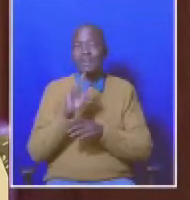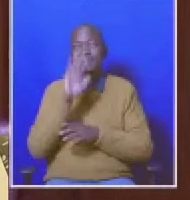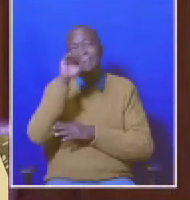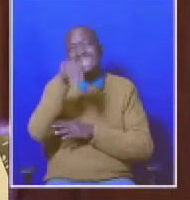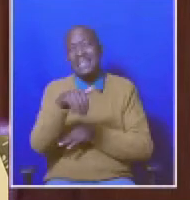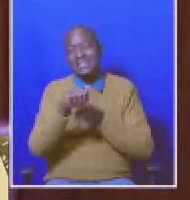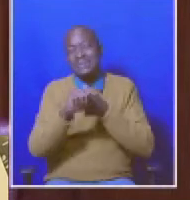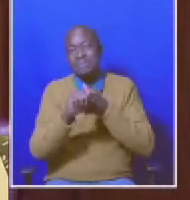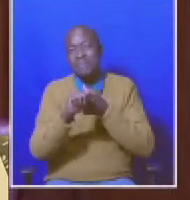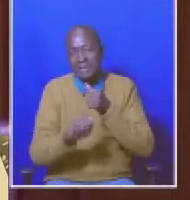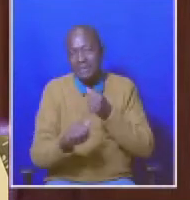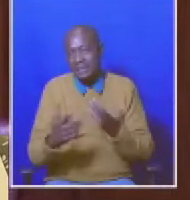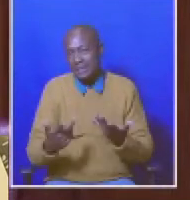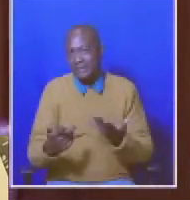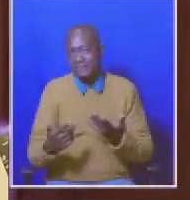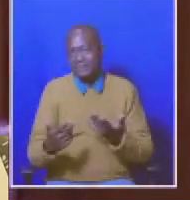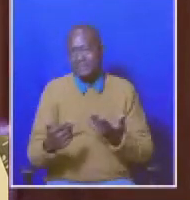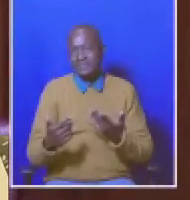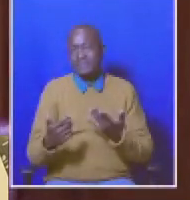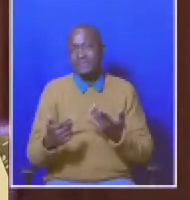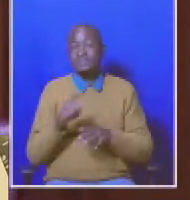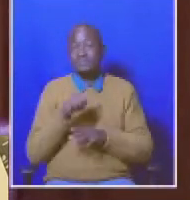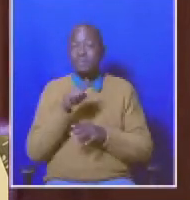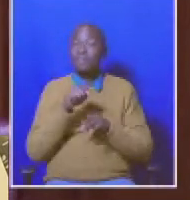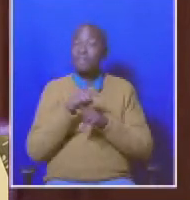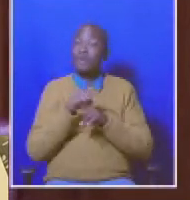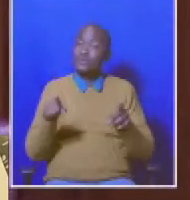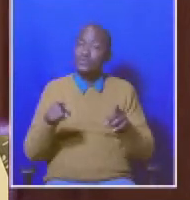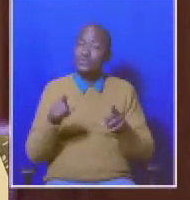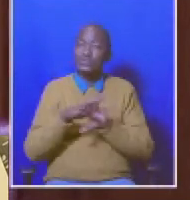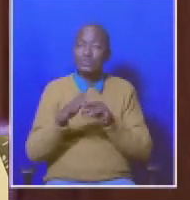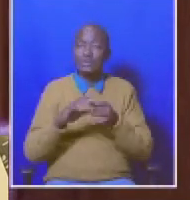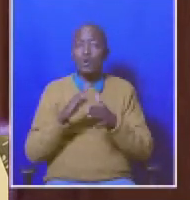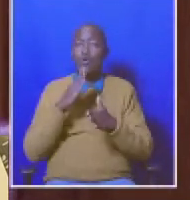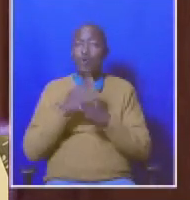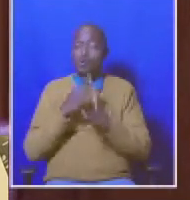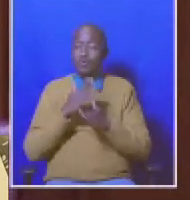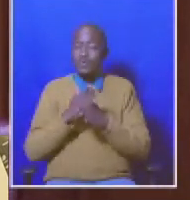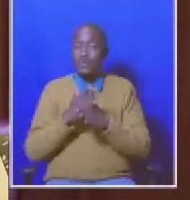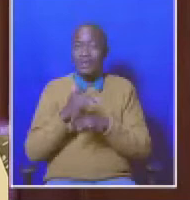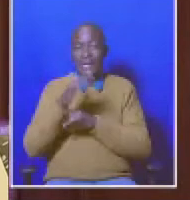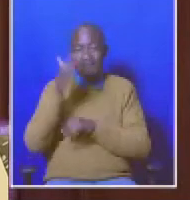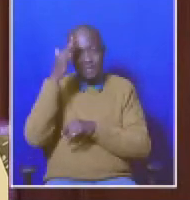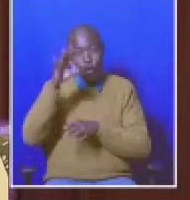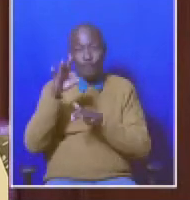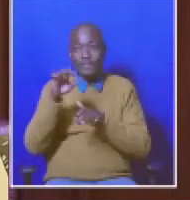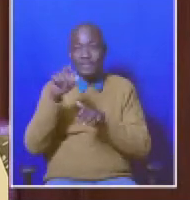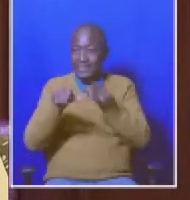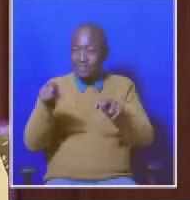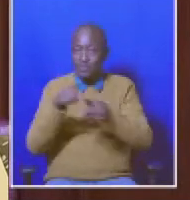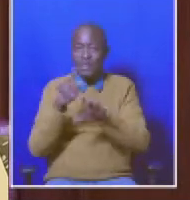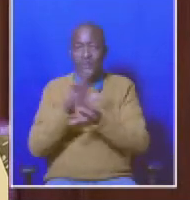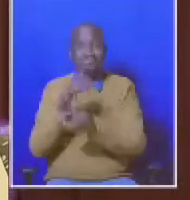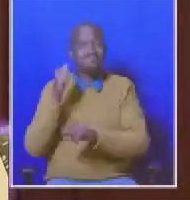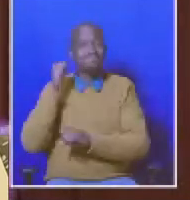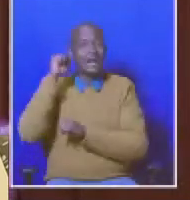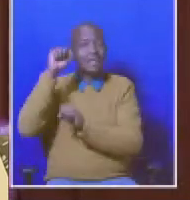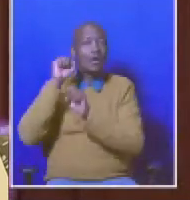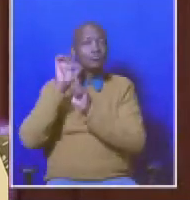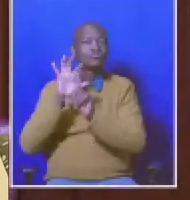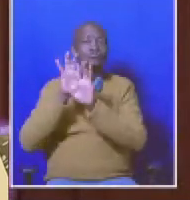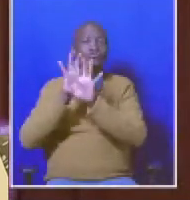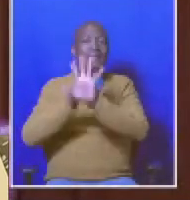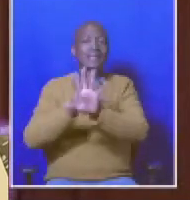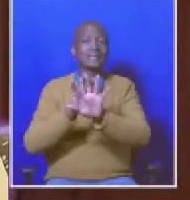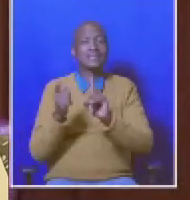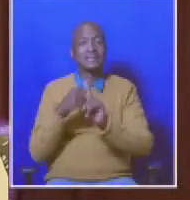month. And to no surprise, all the workers and all the officials of the municipality are striking, and there is currently